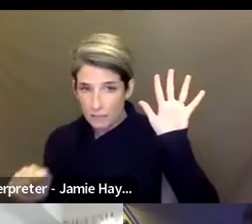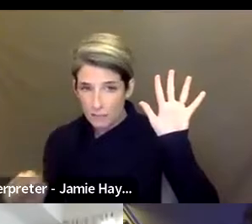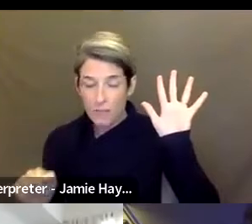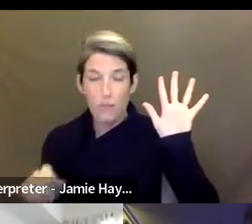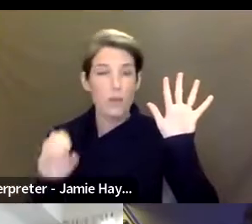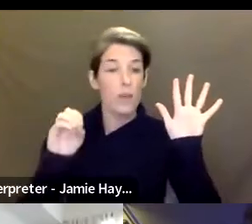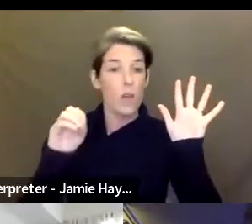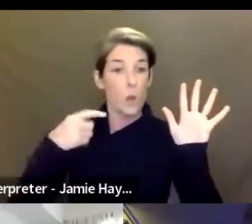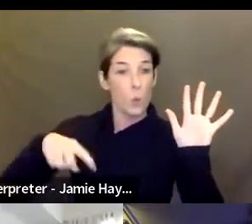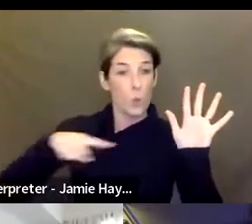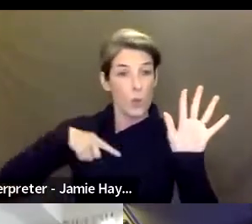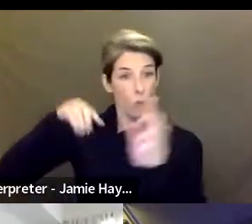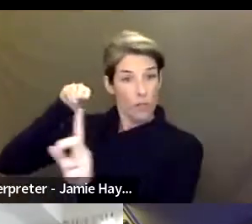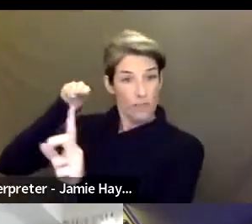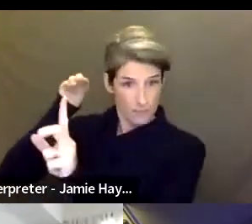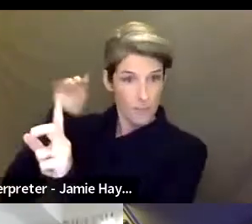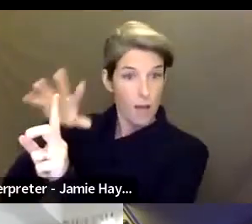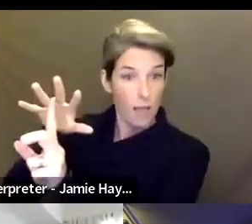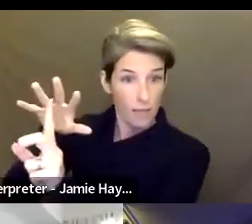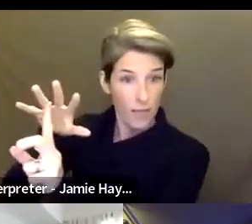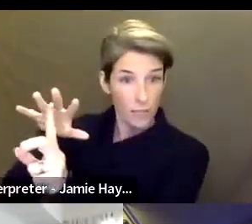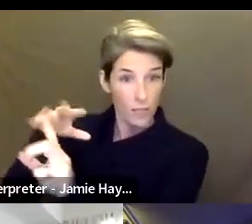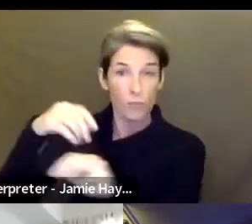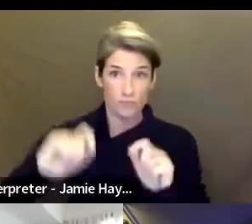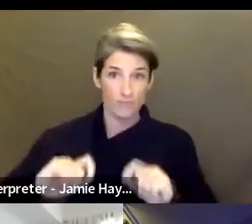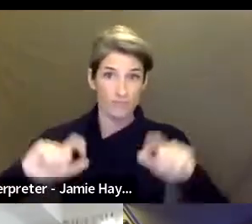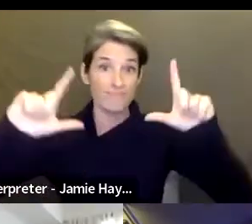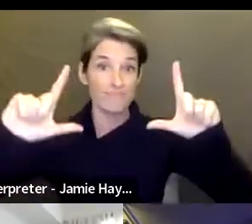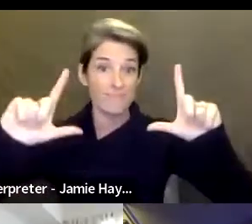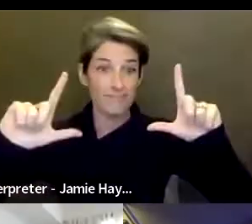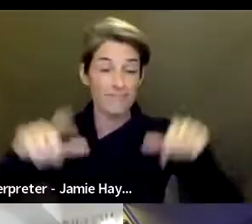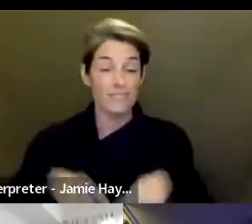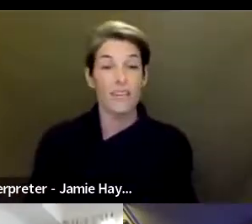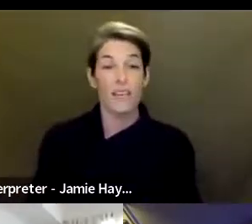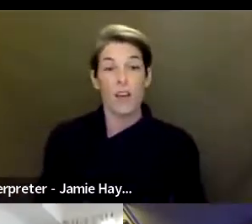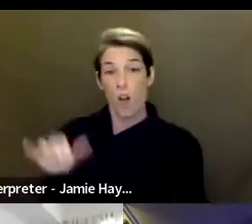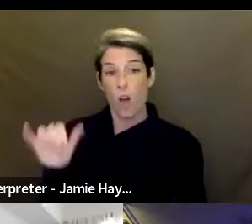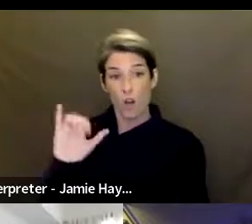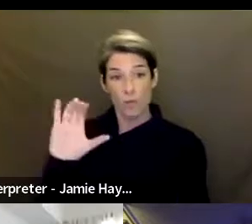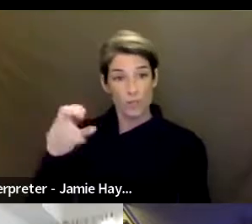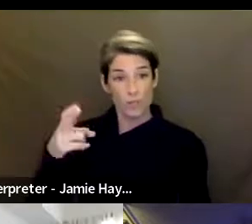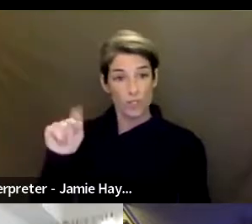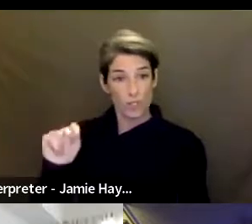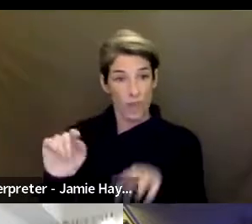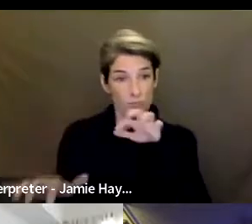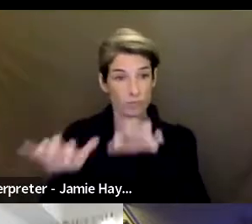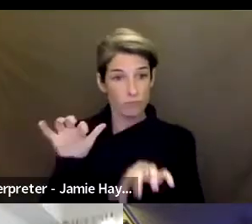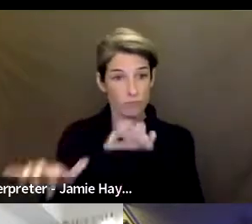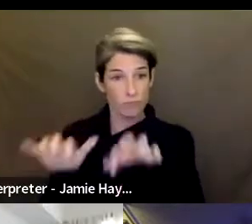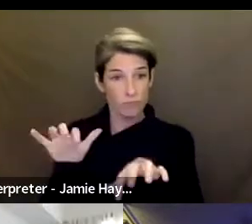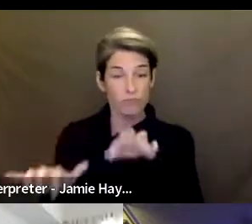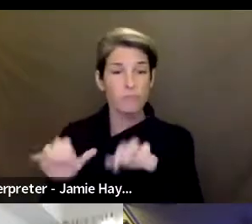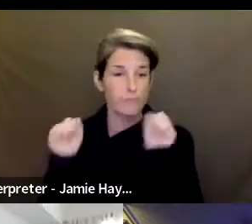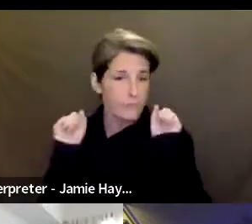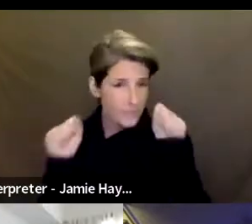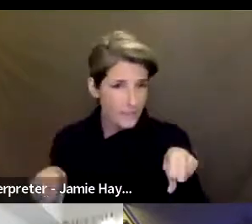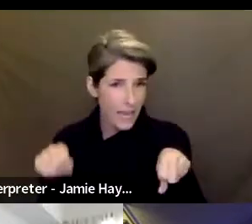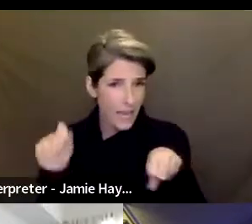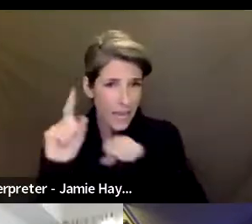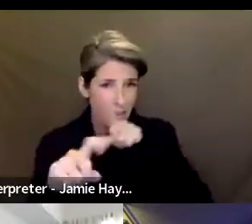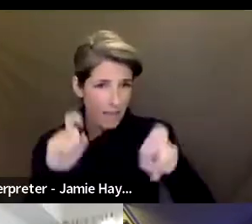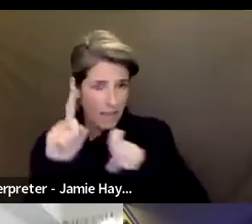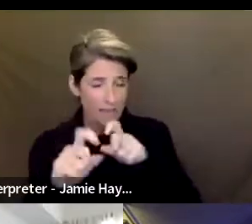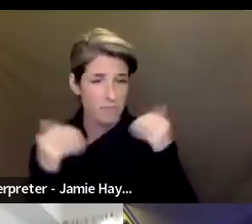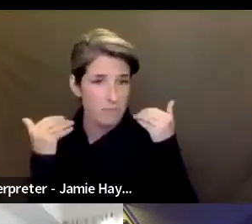will spotlight you. We will also be keeping an eye on the chat box for any questions that might come in that way. And you